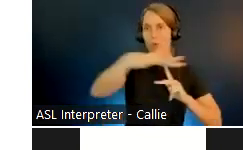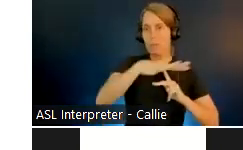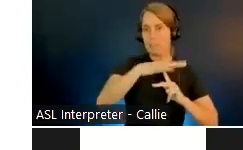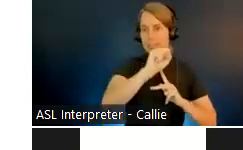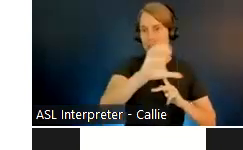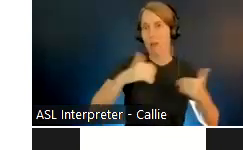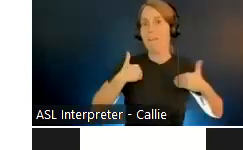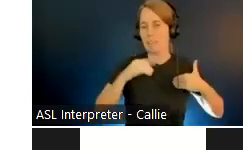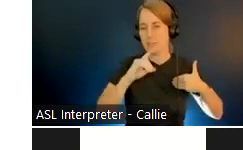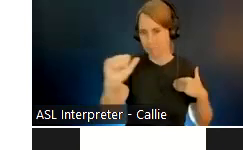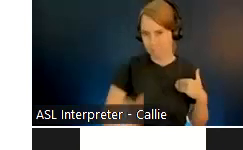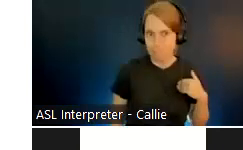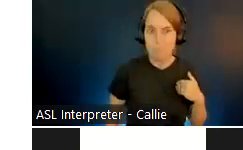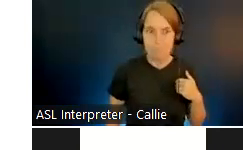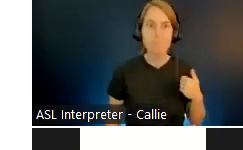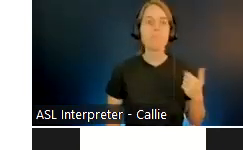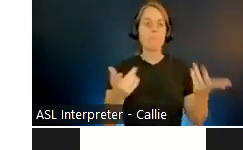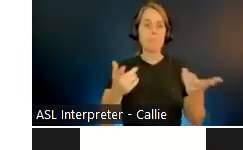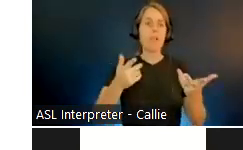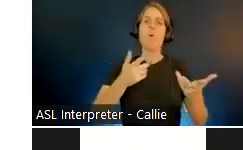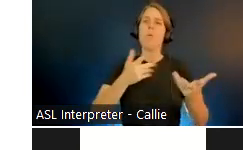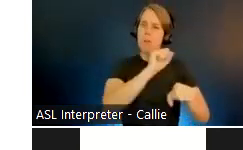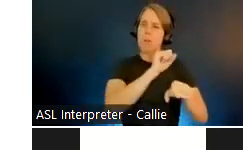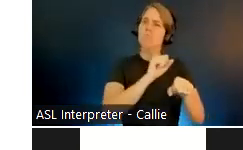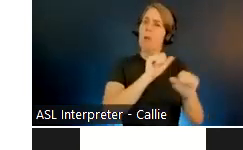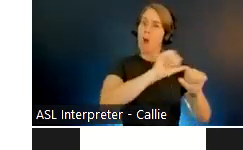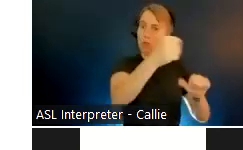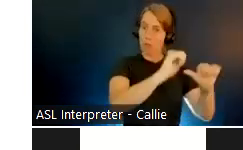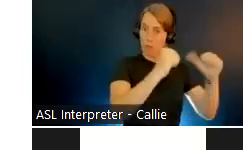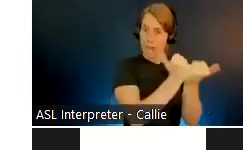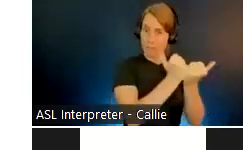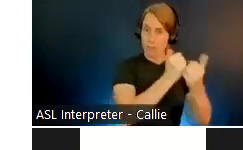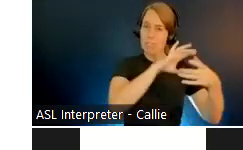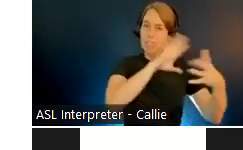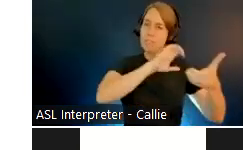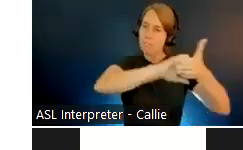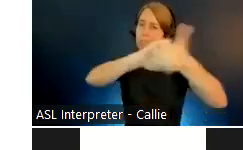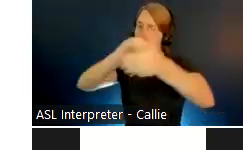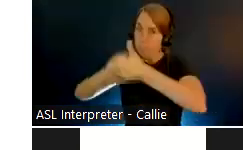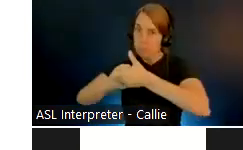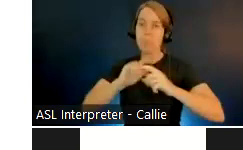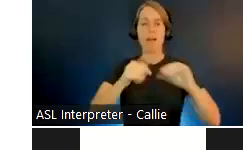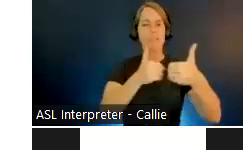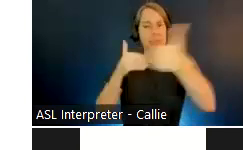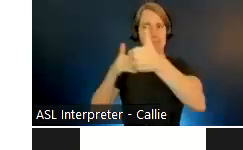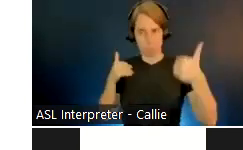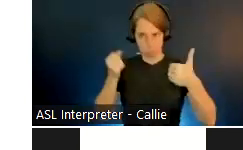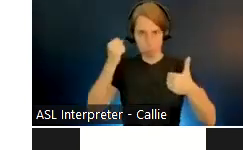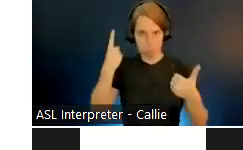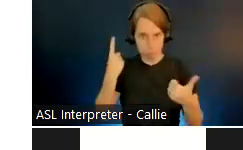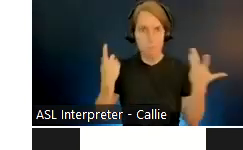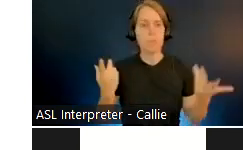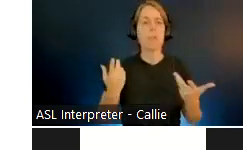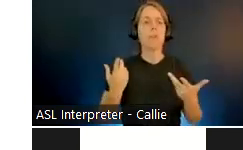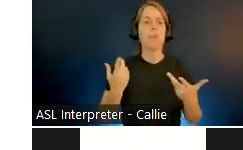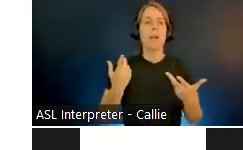with disabilities. And our mission is to protect and advance the legal, civil, and human rights of